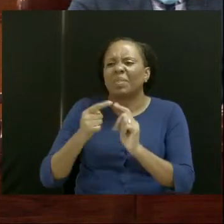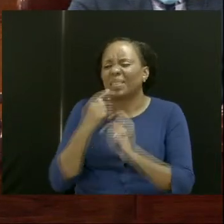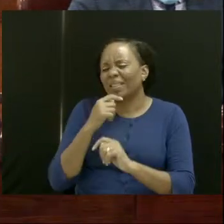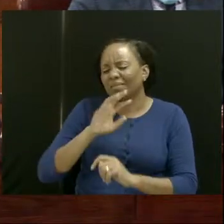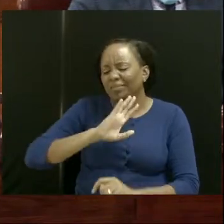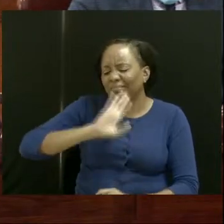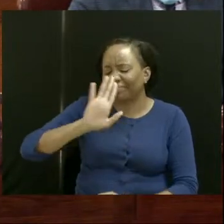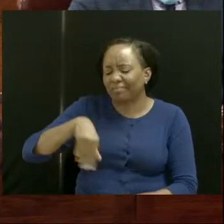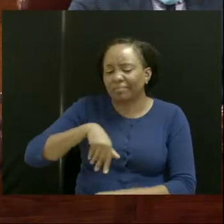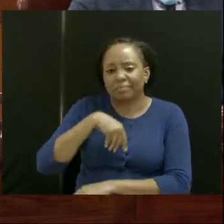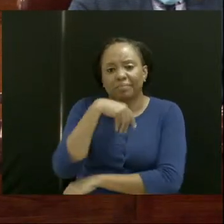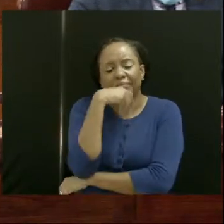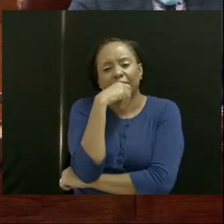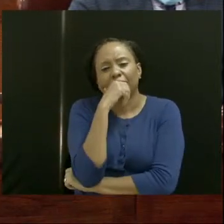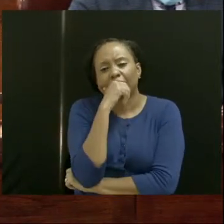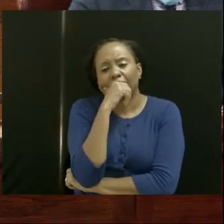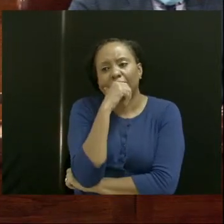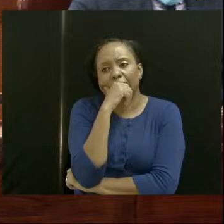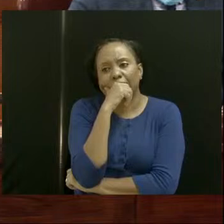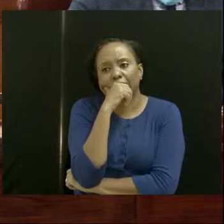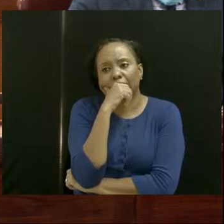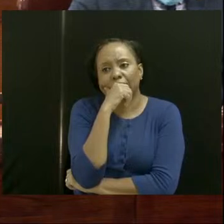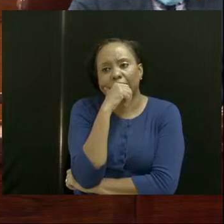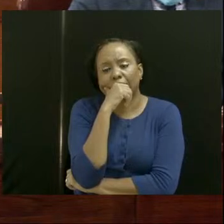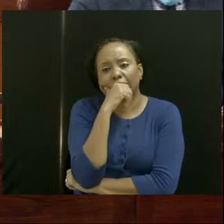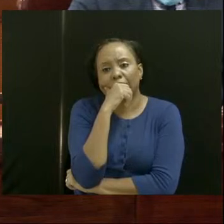We're still being told that the program is performing well.